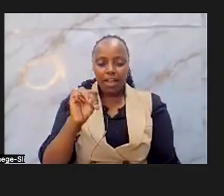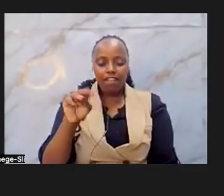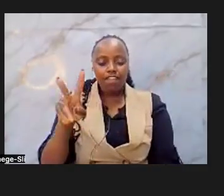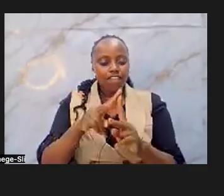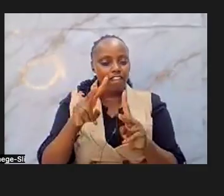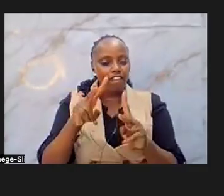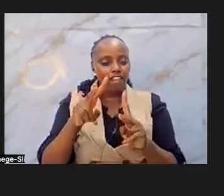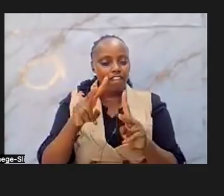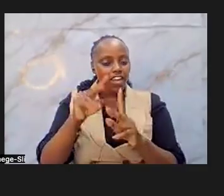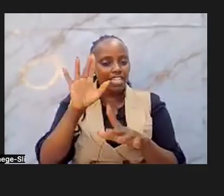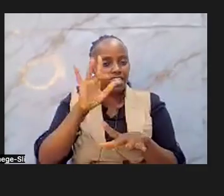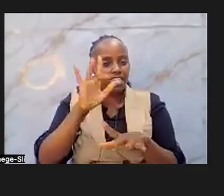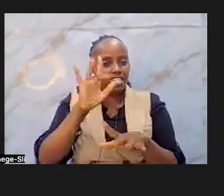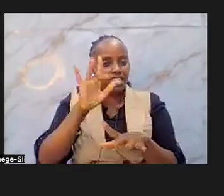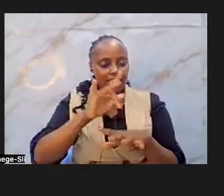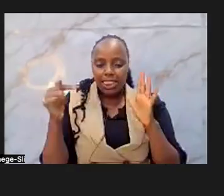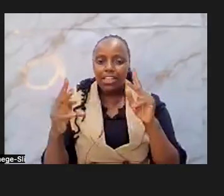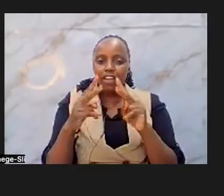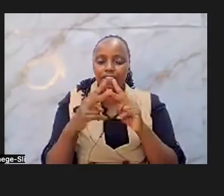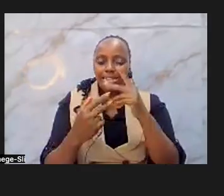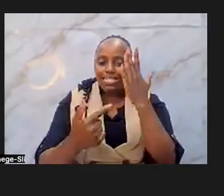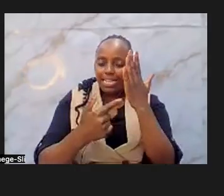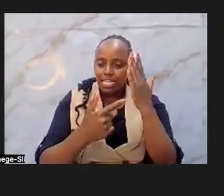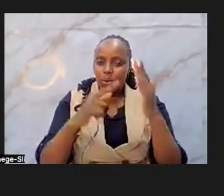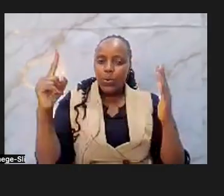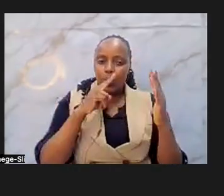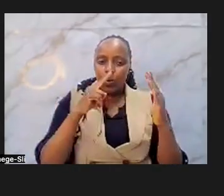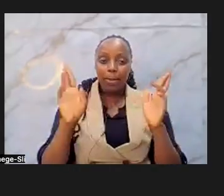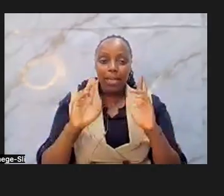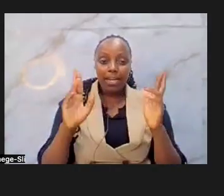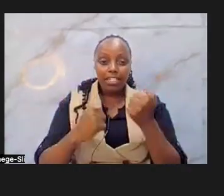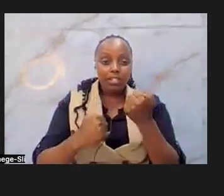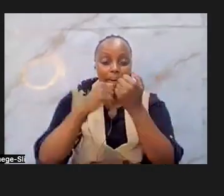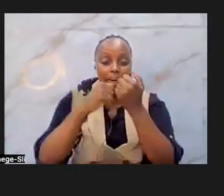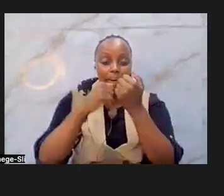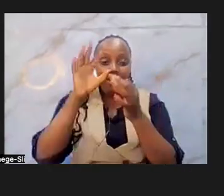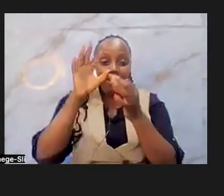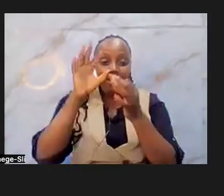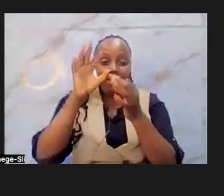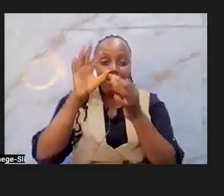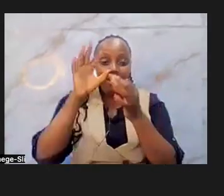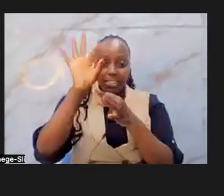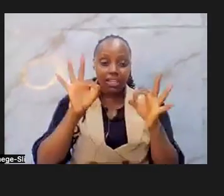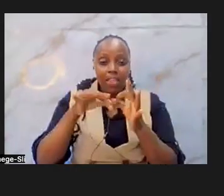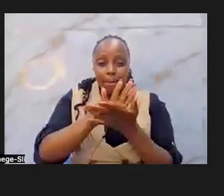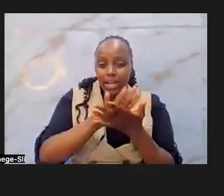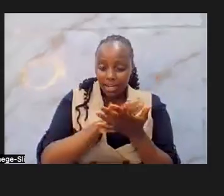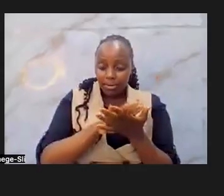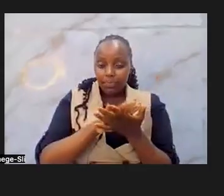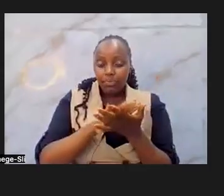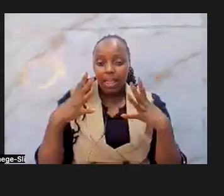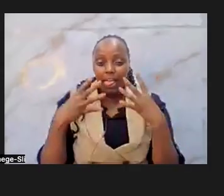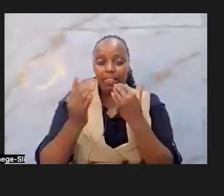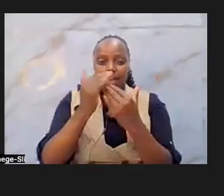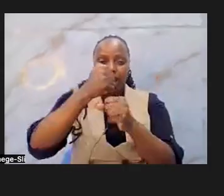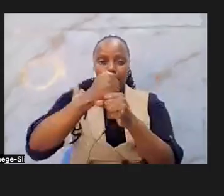very technical survey. We must be ready to support, especially the primary health level healthcare workers, so that they can